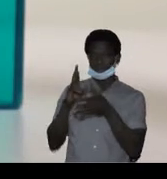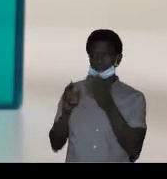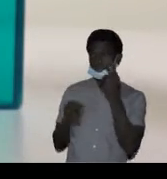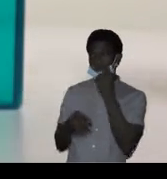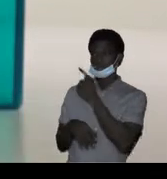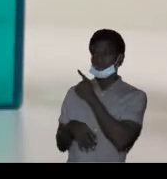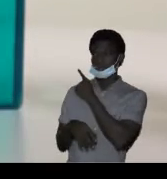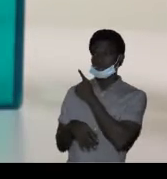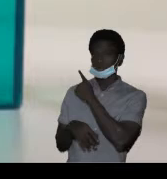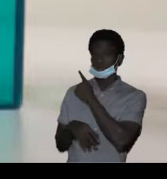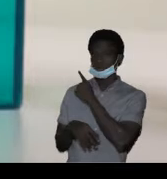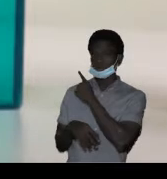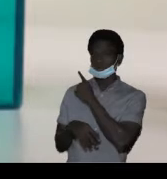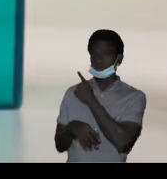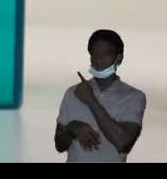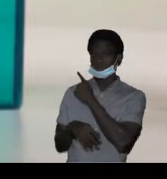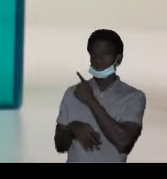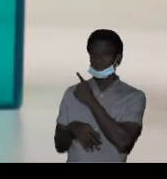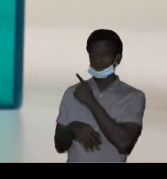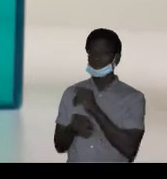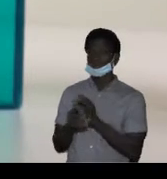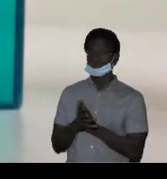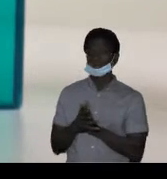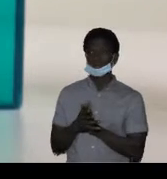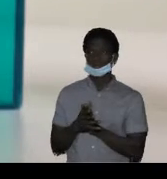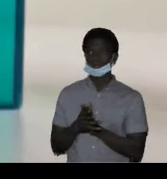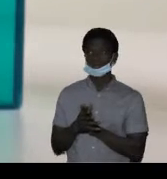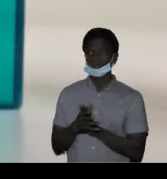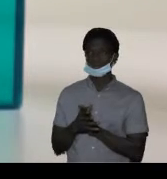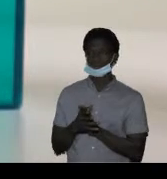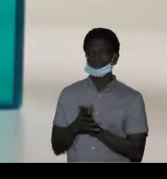with the same radius.